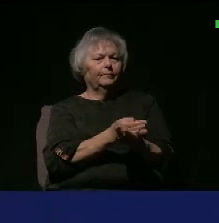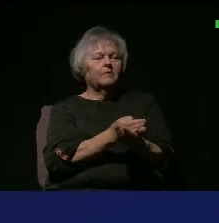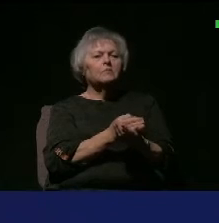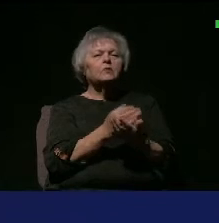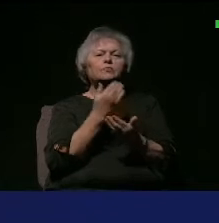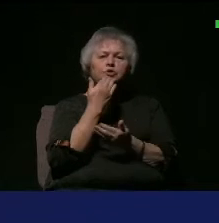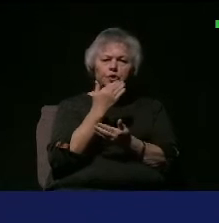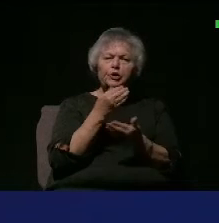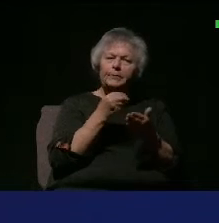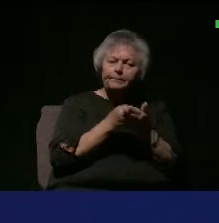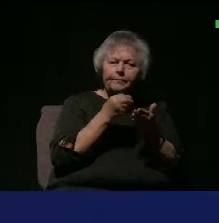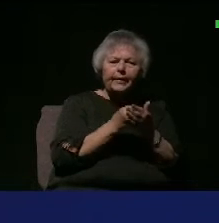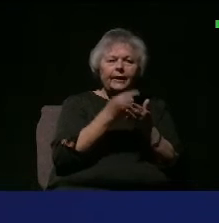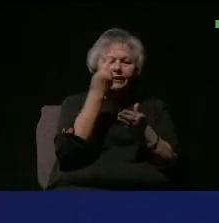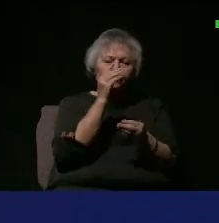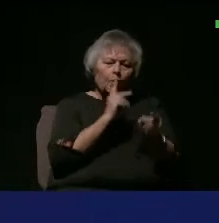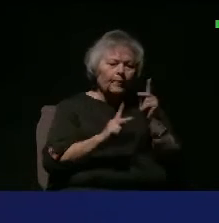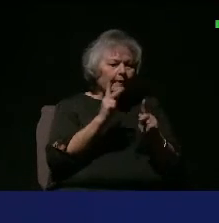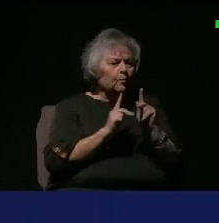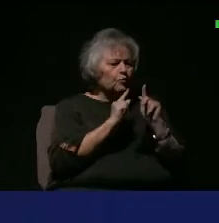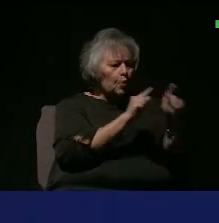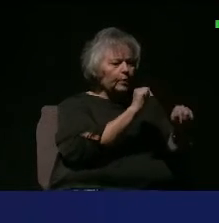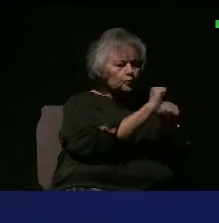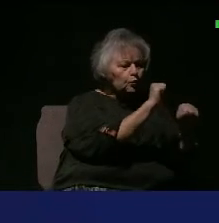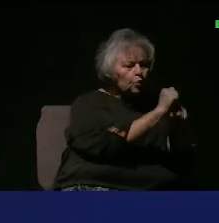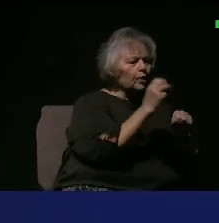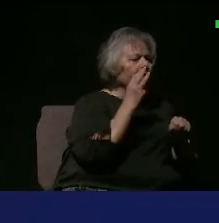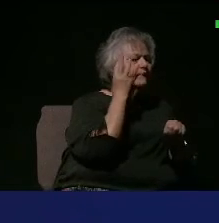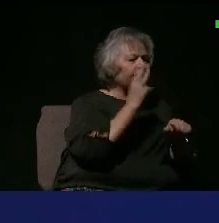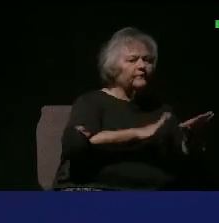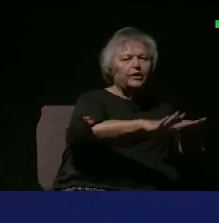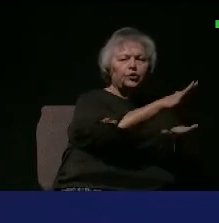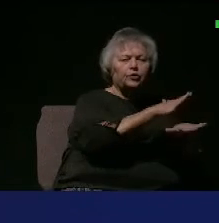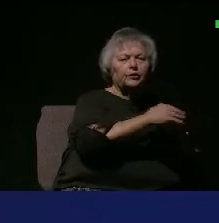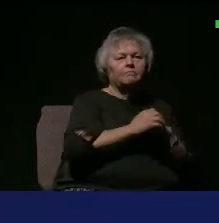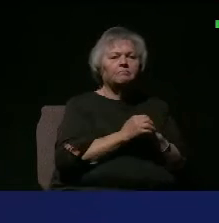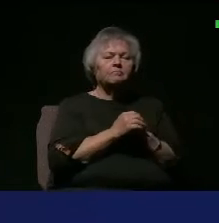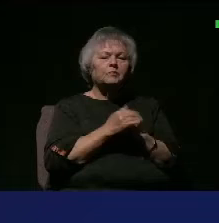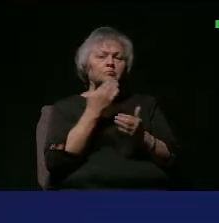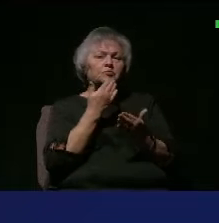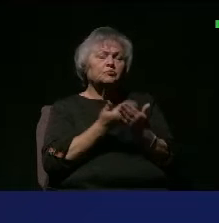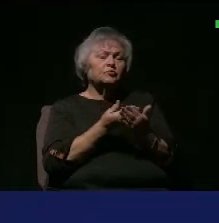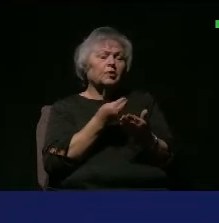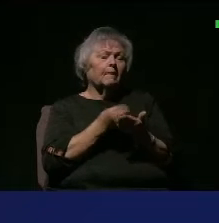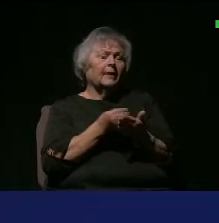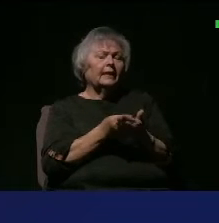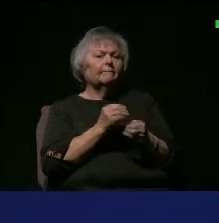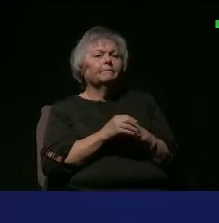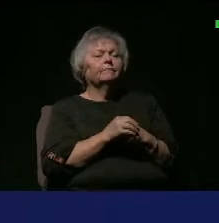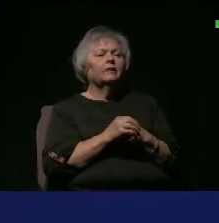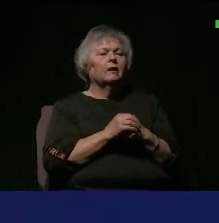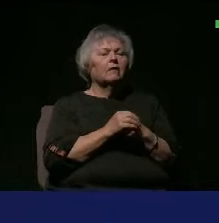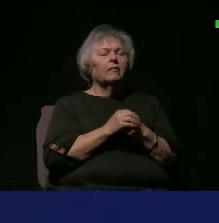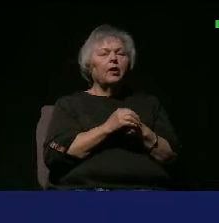vineyard. But notice there are no contracts for everyone, for anybody except the ones that were called in the first hour. There's just